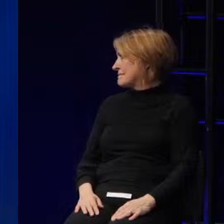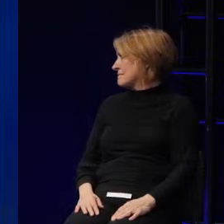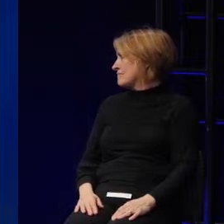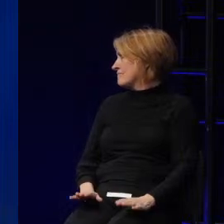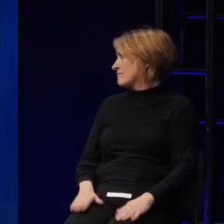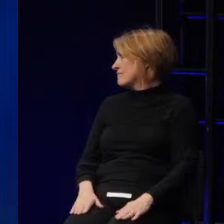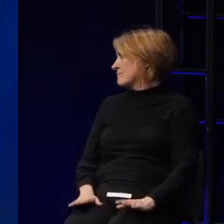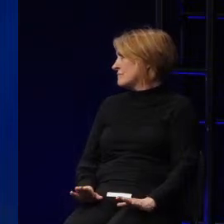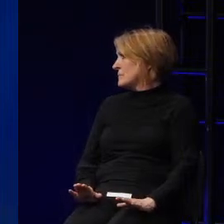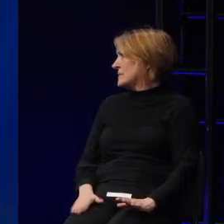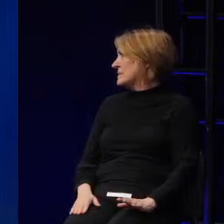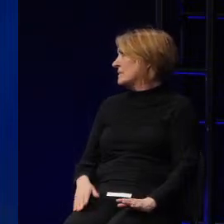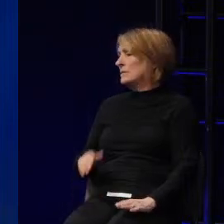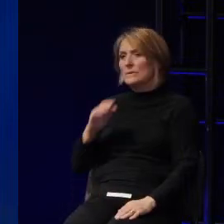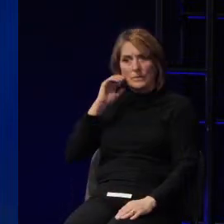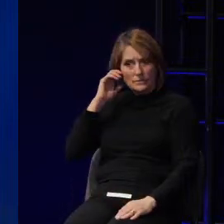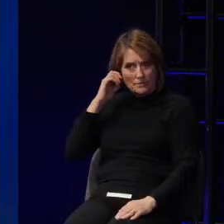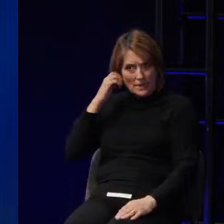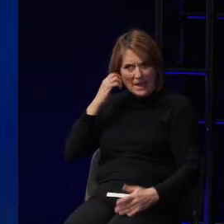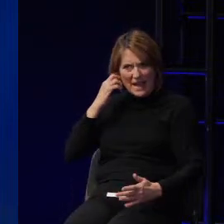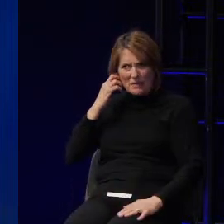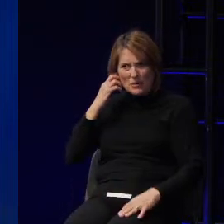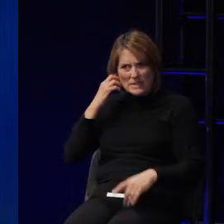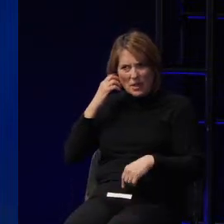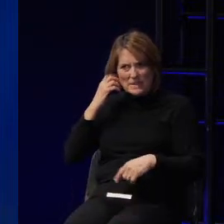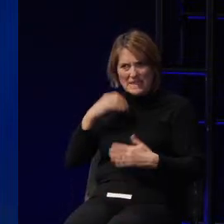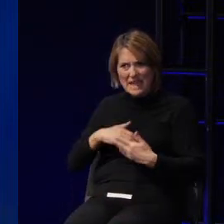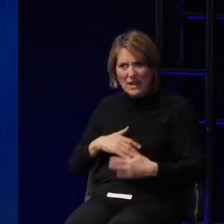Yeah. Yes, sir.